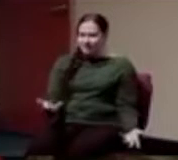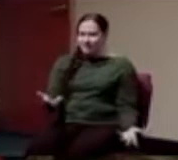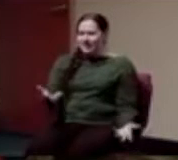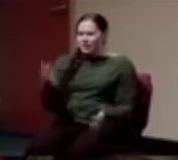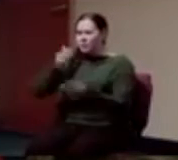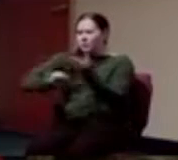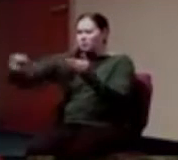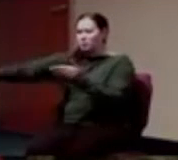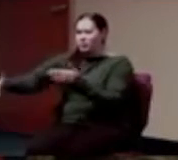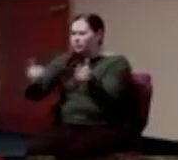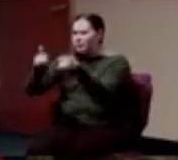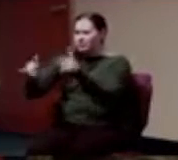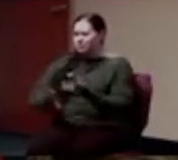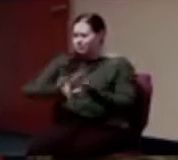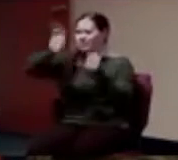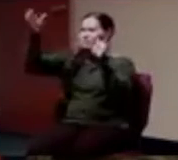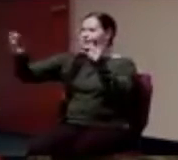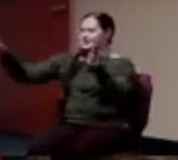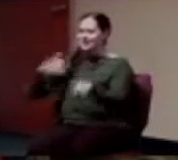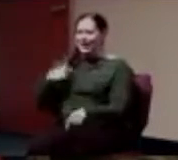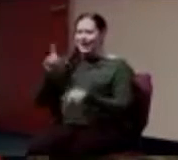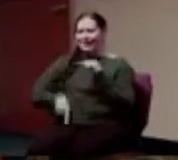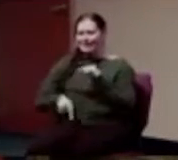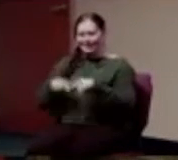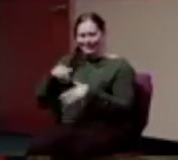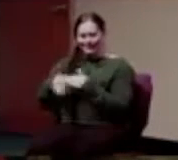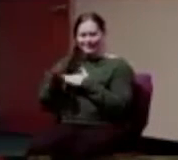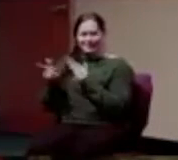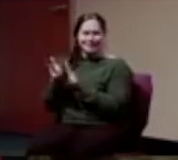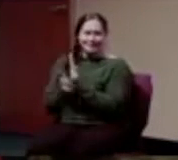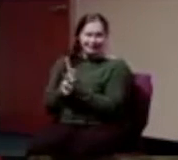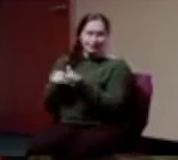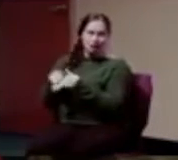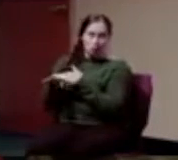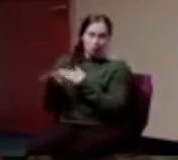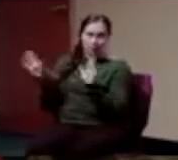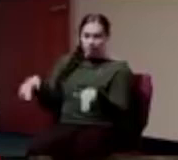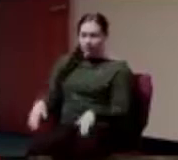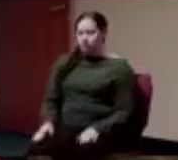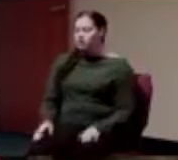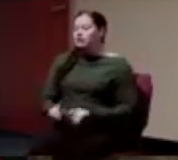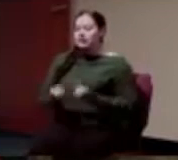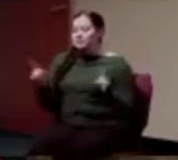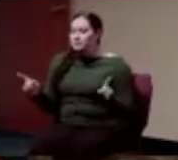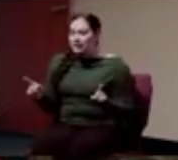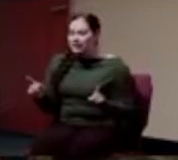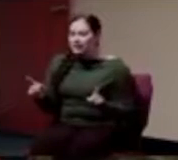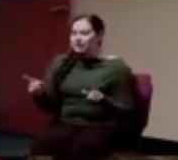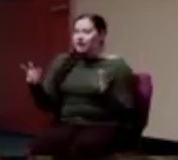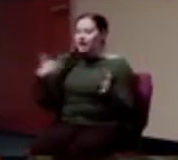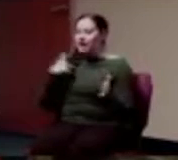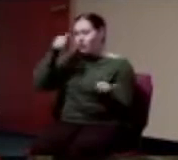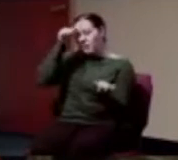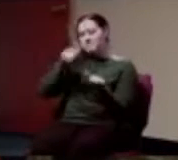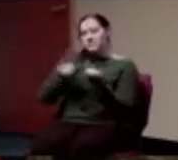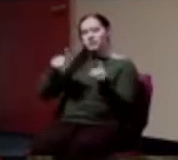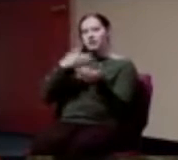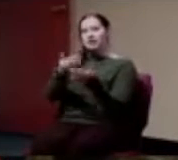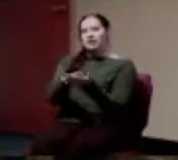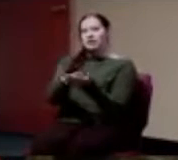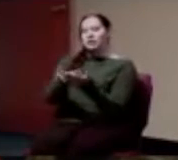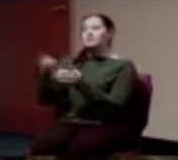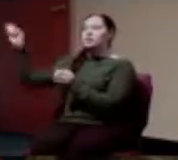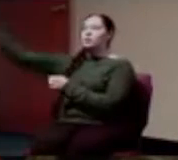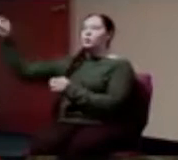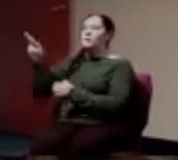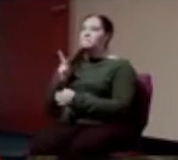place. I can't even go up there anyway, legally. But there's no good way. Okay, so I remember getting there on the way back from camp